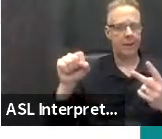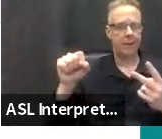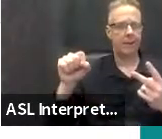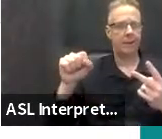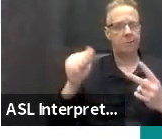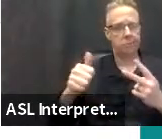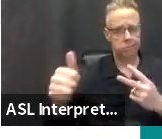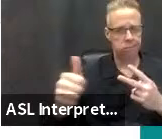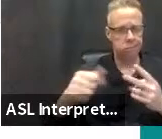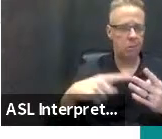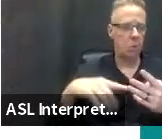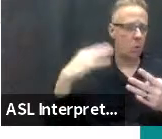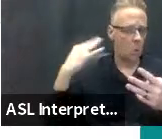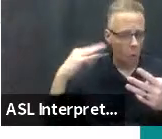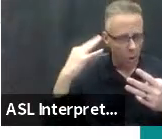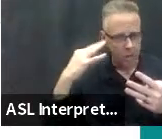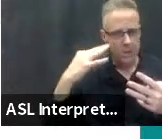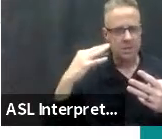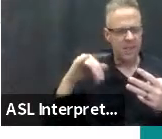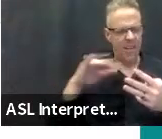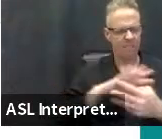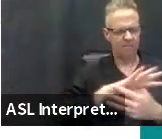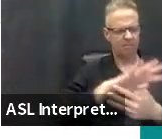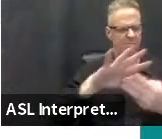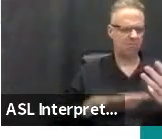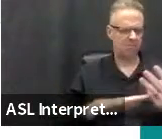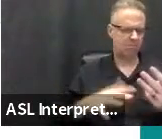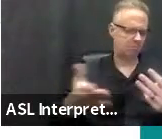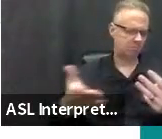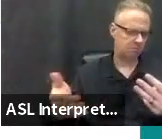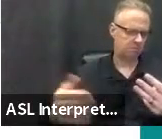the noise and all that. Yeah.